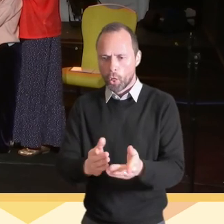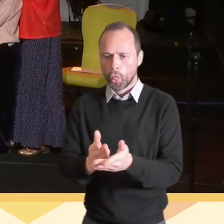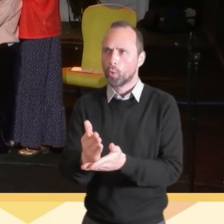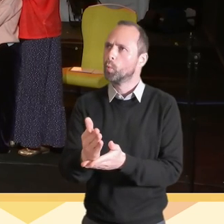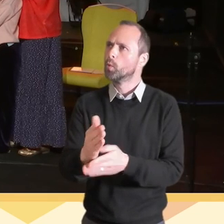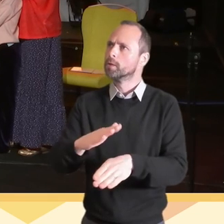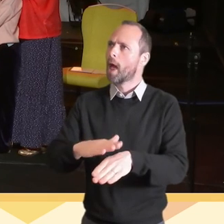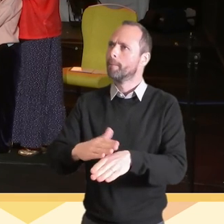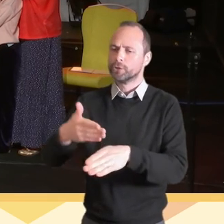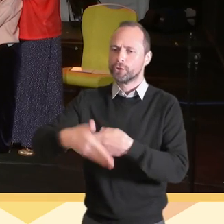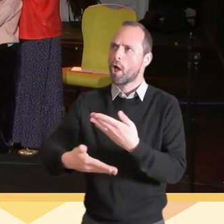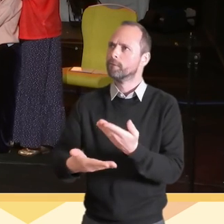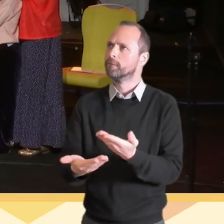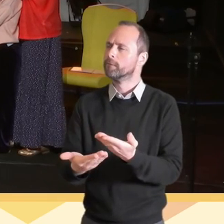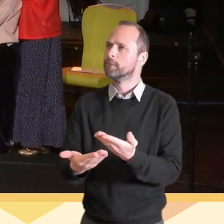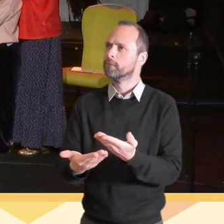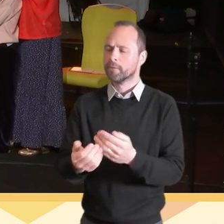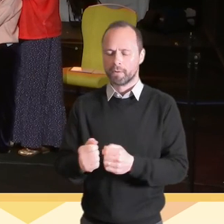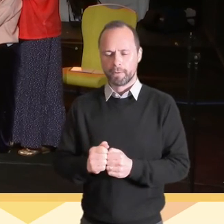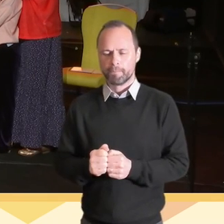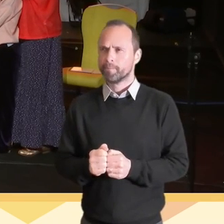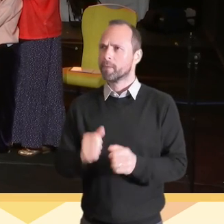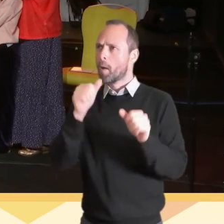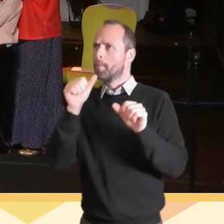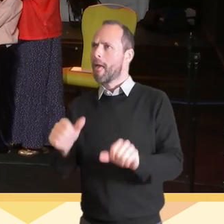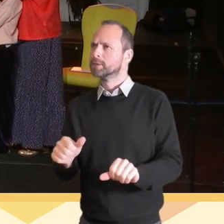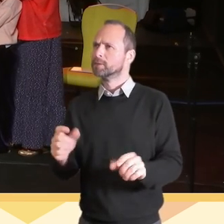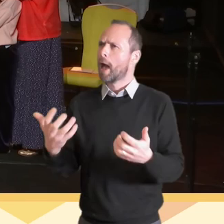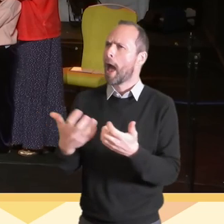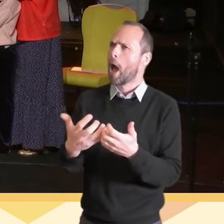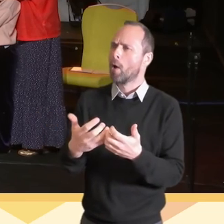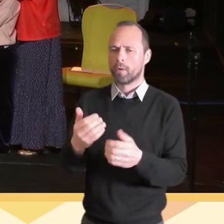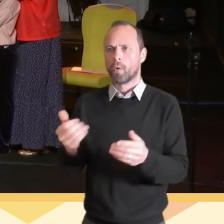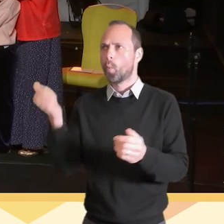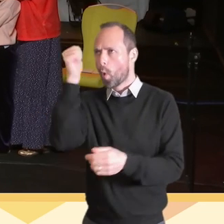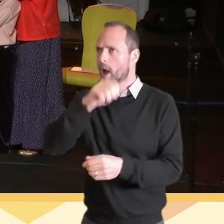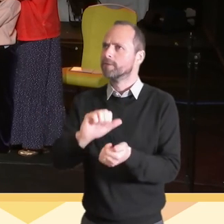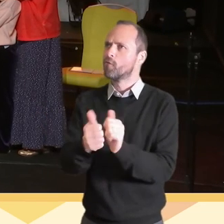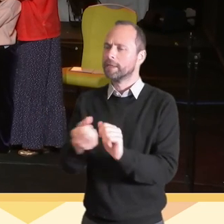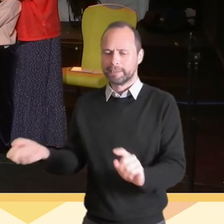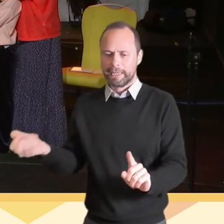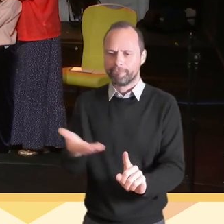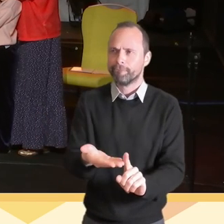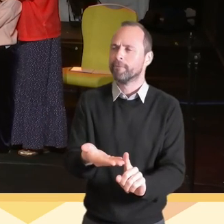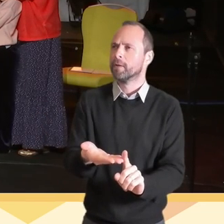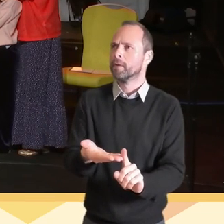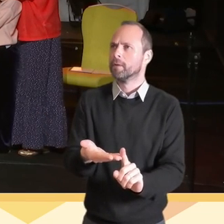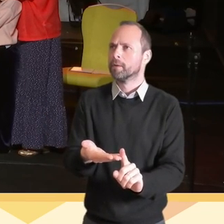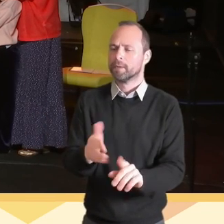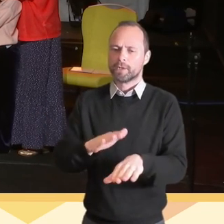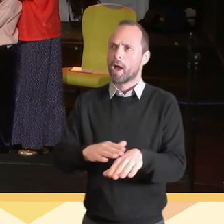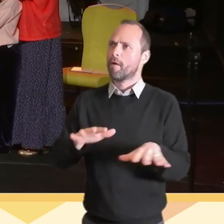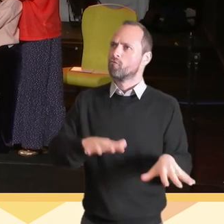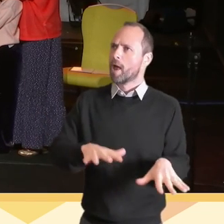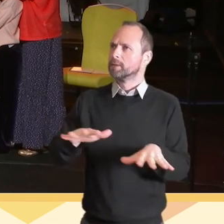she serves you with wise friends and times of rest and refreshing.